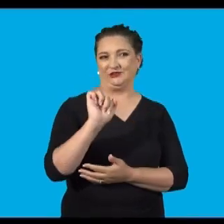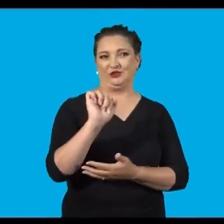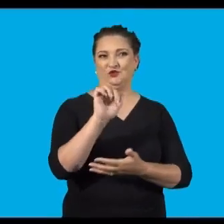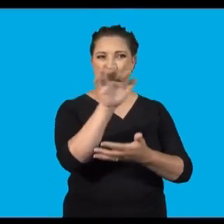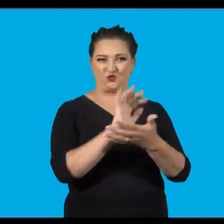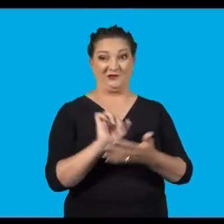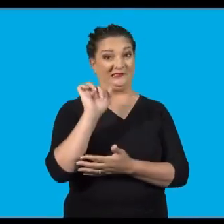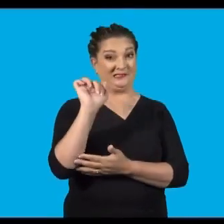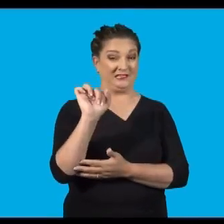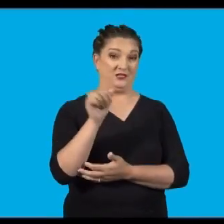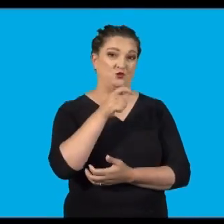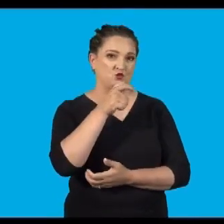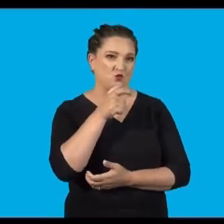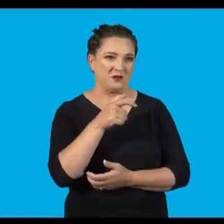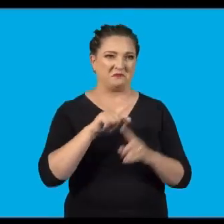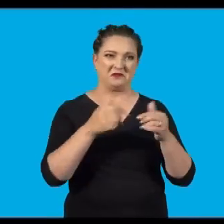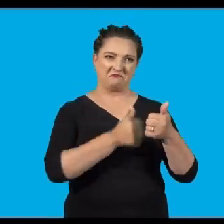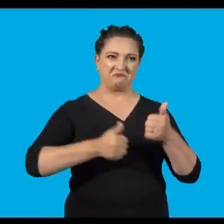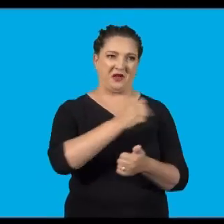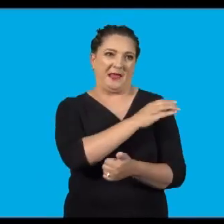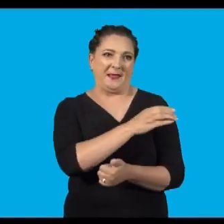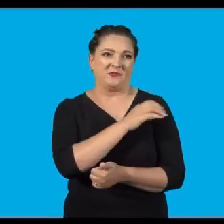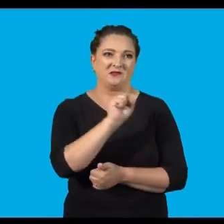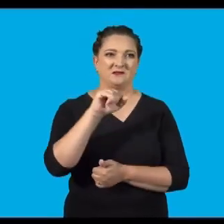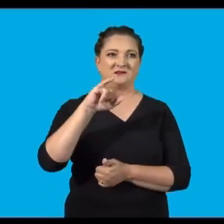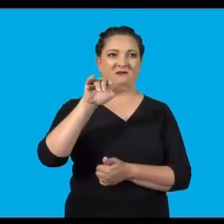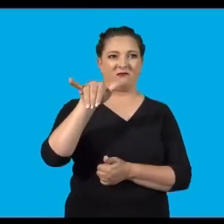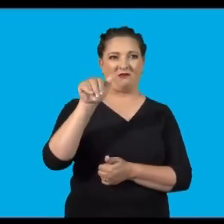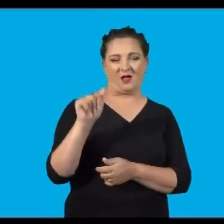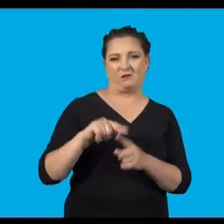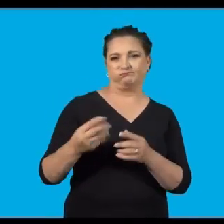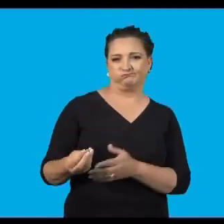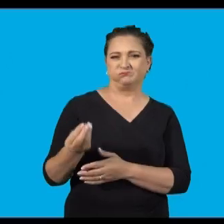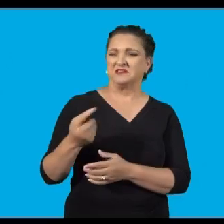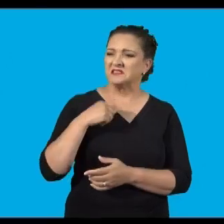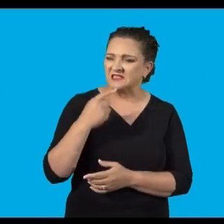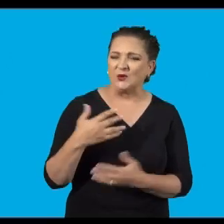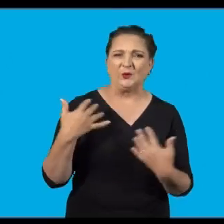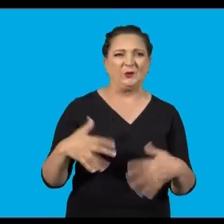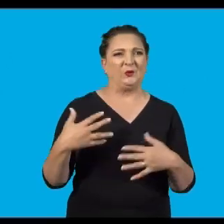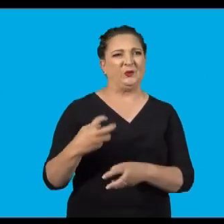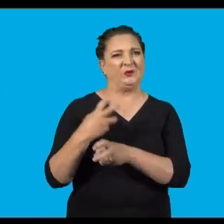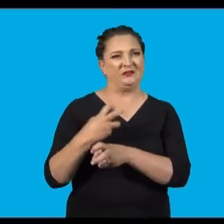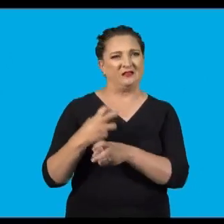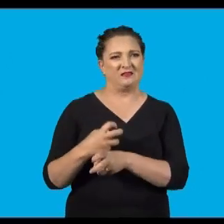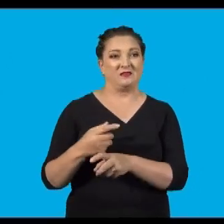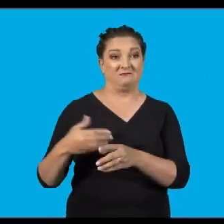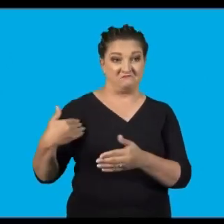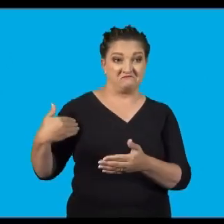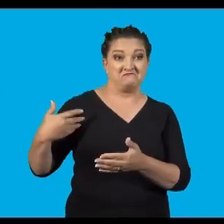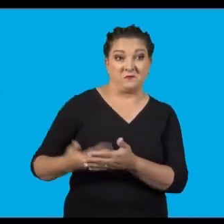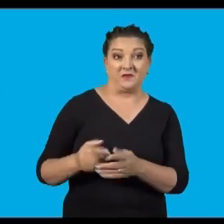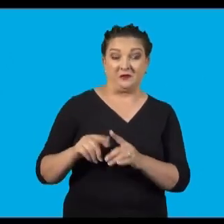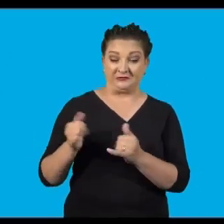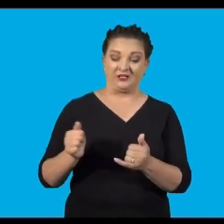The Springbok captain, Siya Kolisi, have mentioned his tough upbringing in his newly released autobiography. In